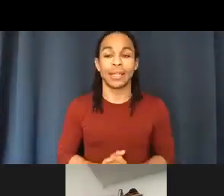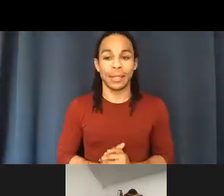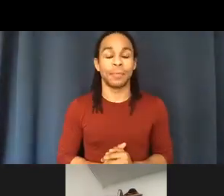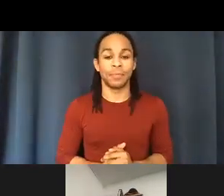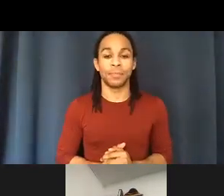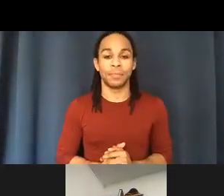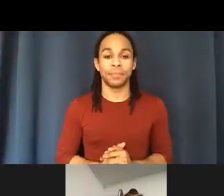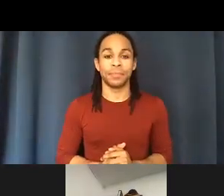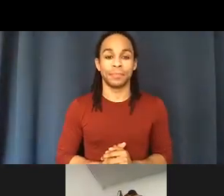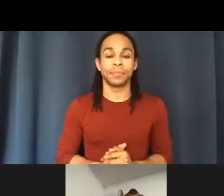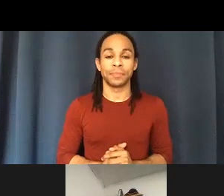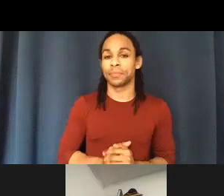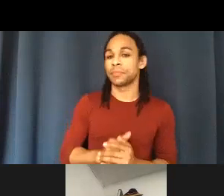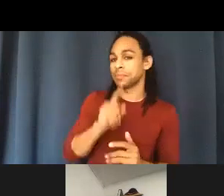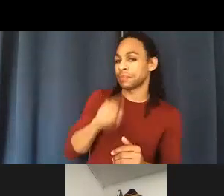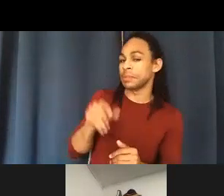Yes, we can hear you.